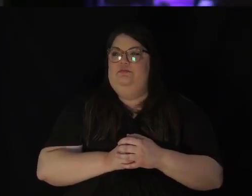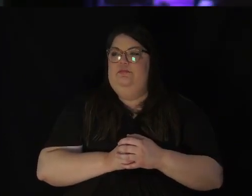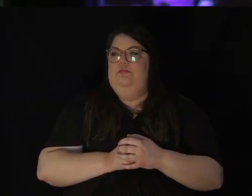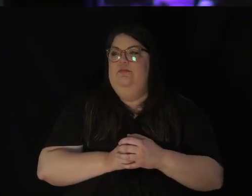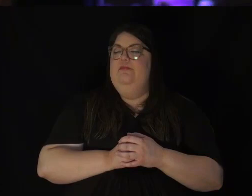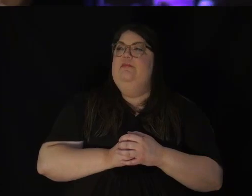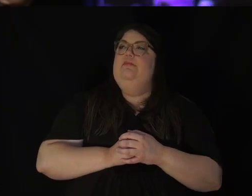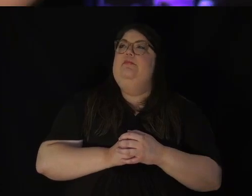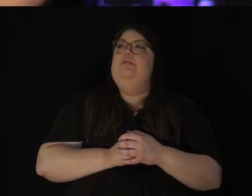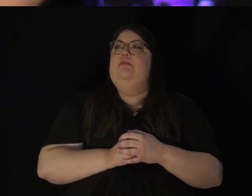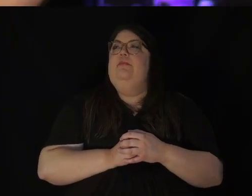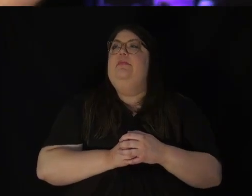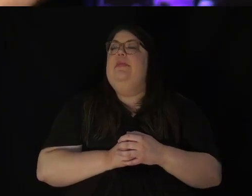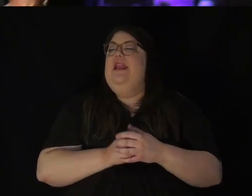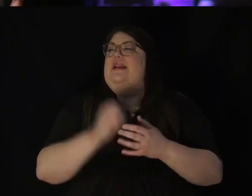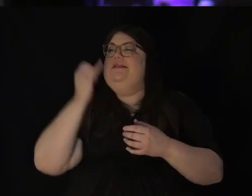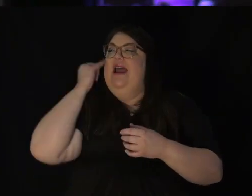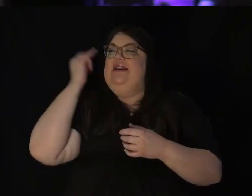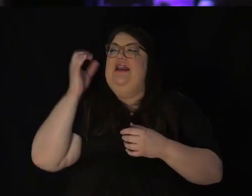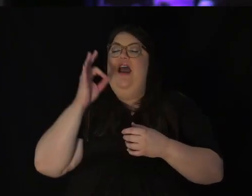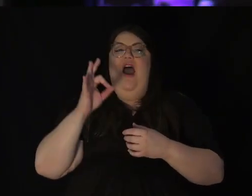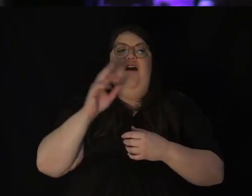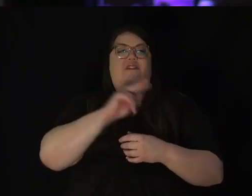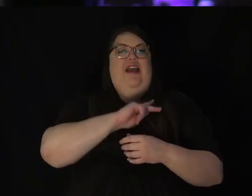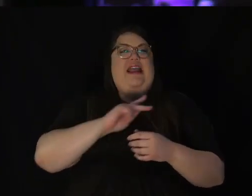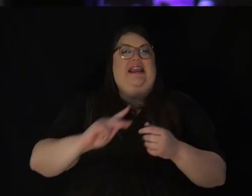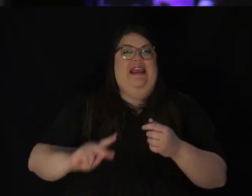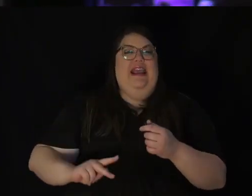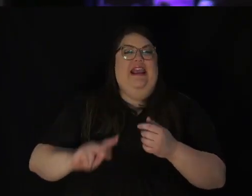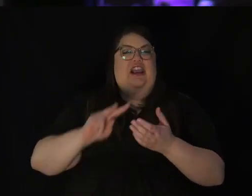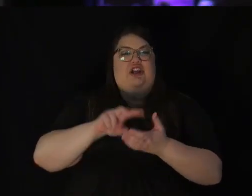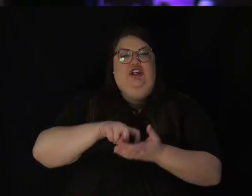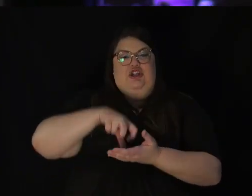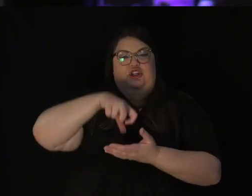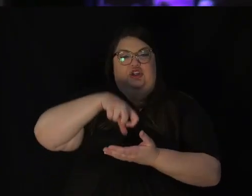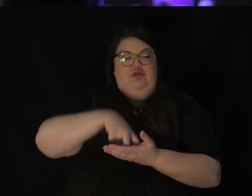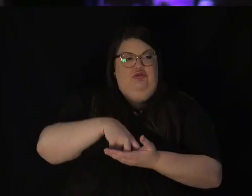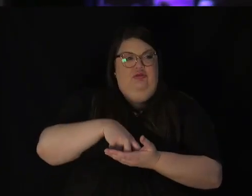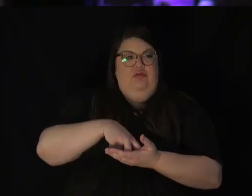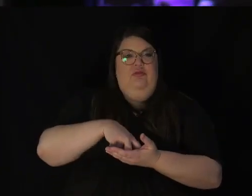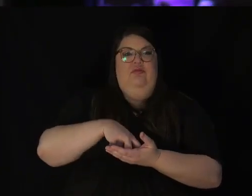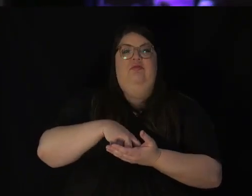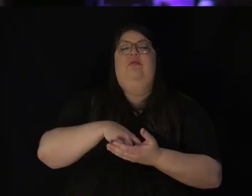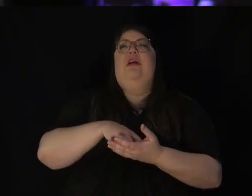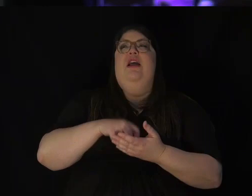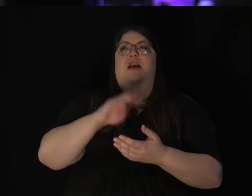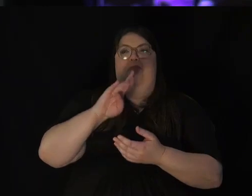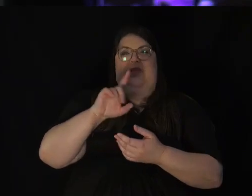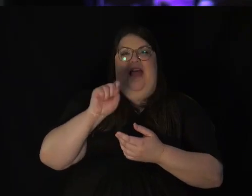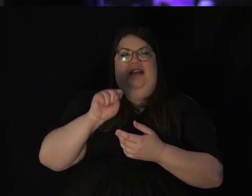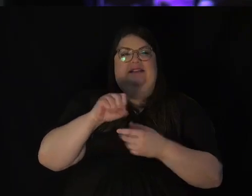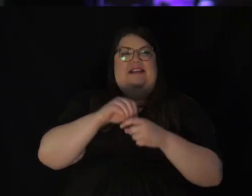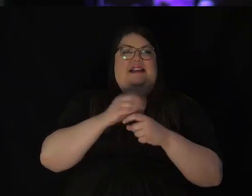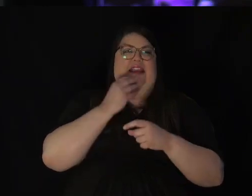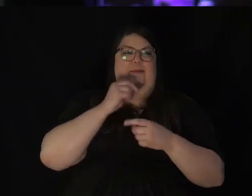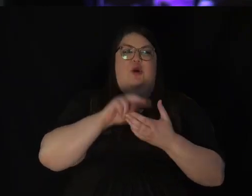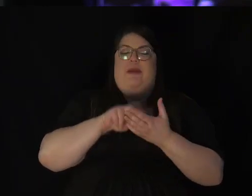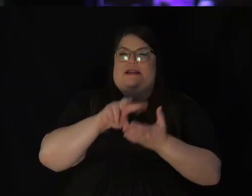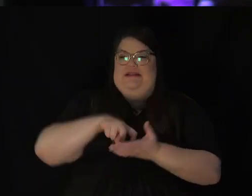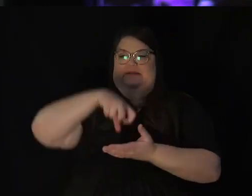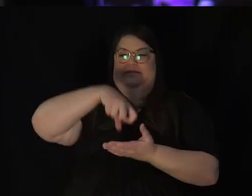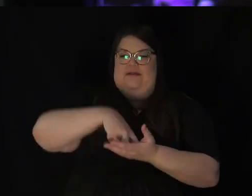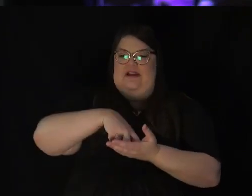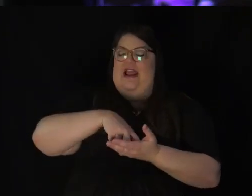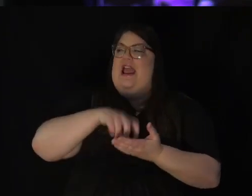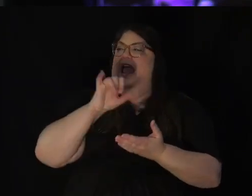picture, if you will, of a king stooping down and giving one of his subjects a gift. It's a